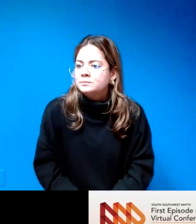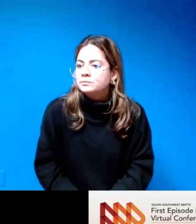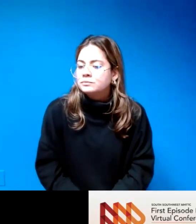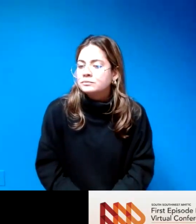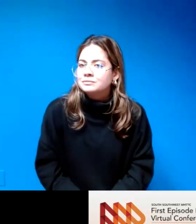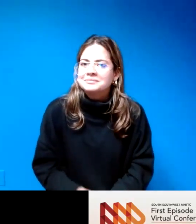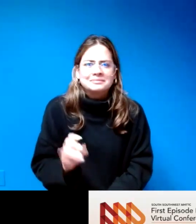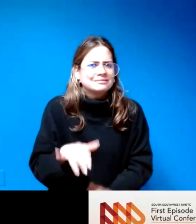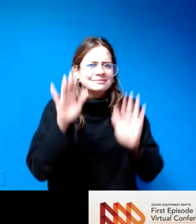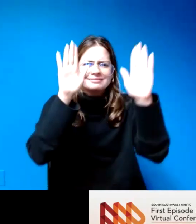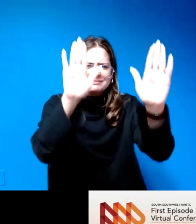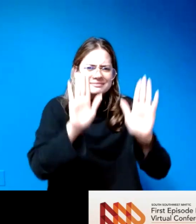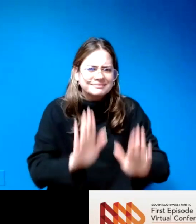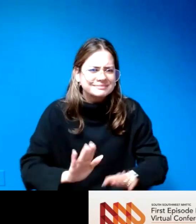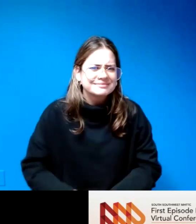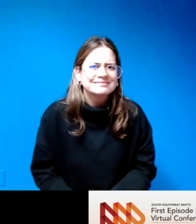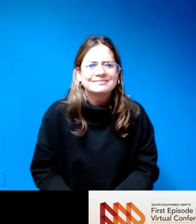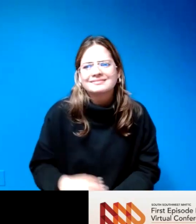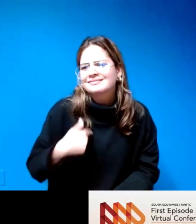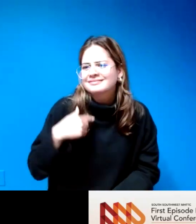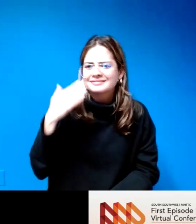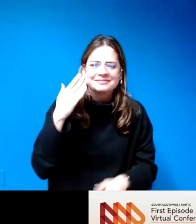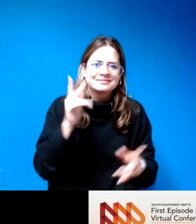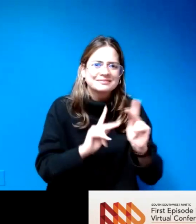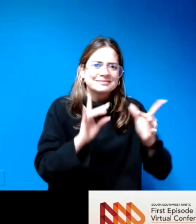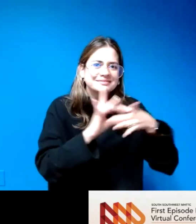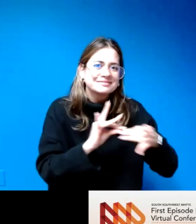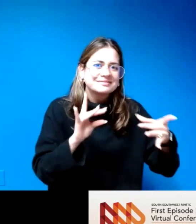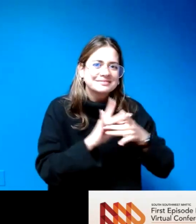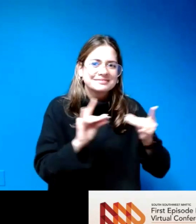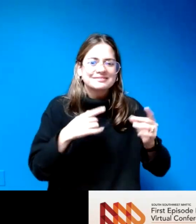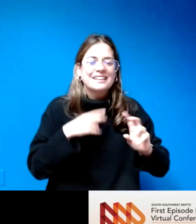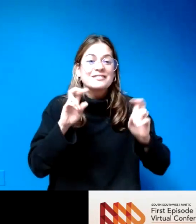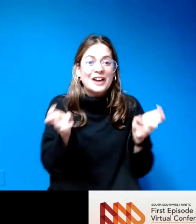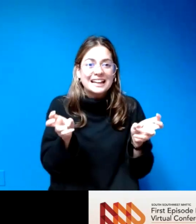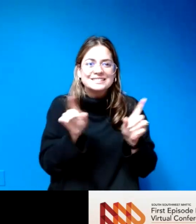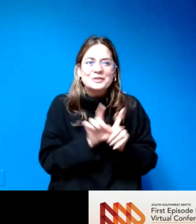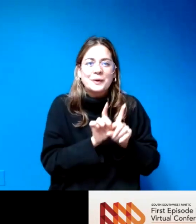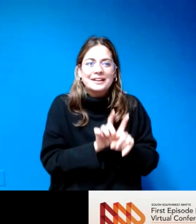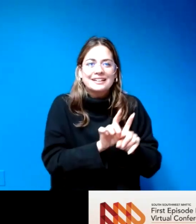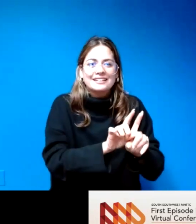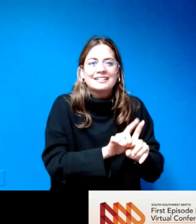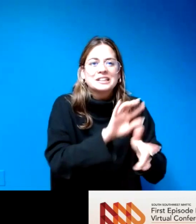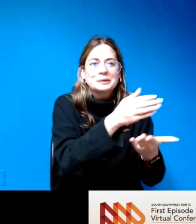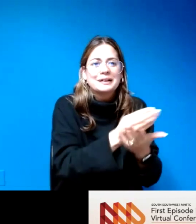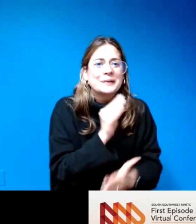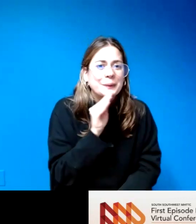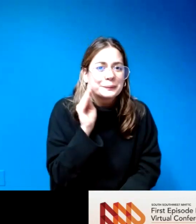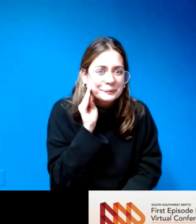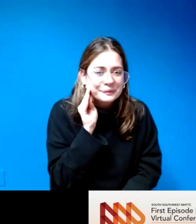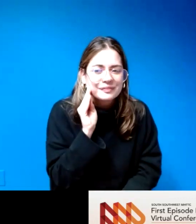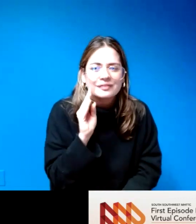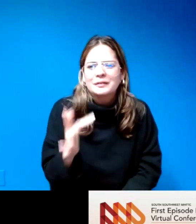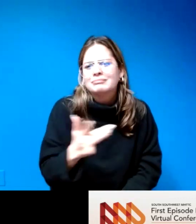That's amazing. I know people are commenting about that, about the phrase walking each other home and what that is speaking